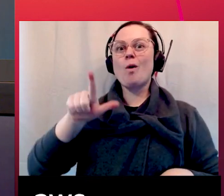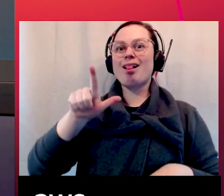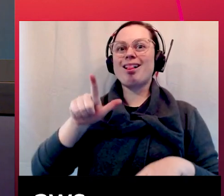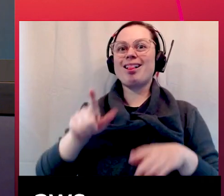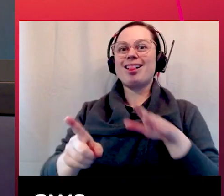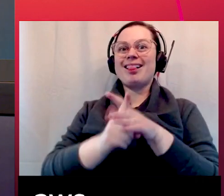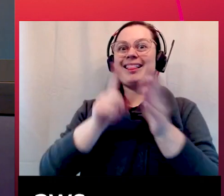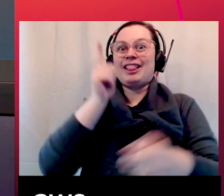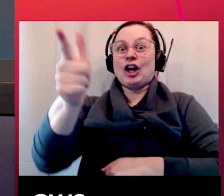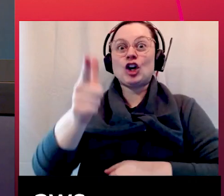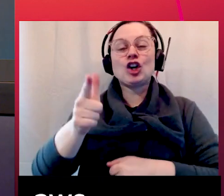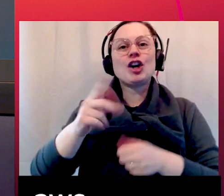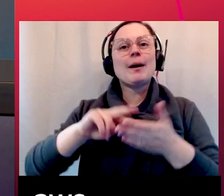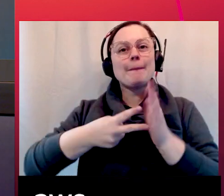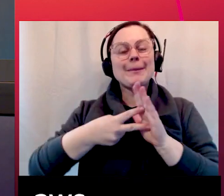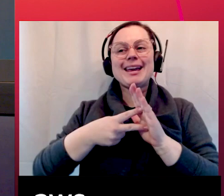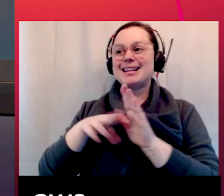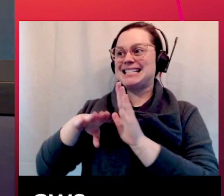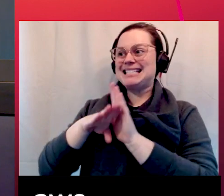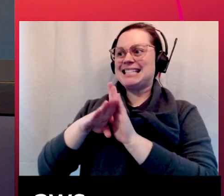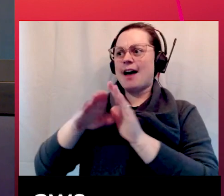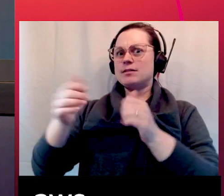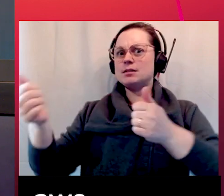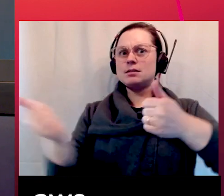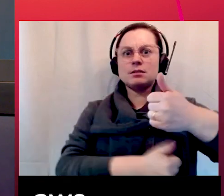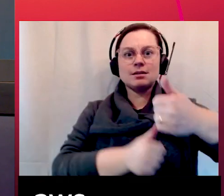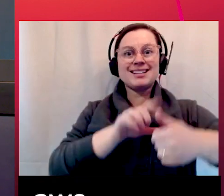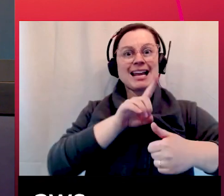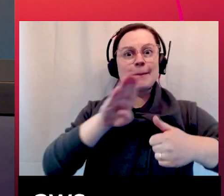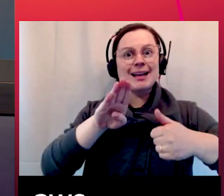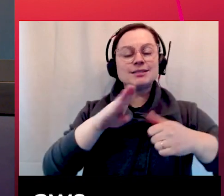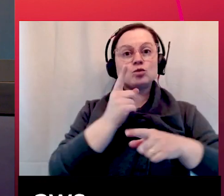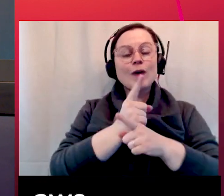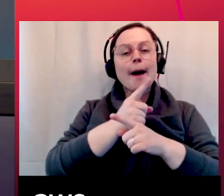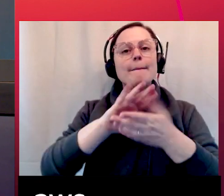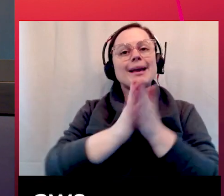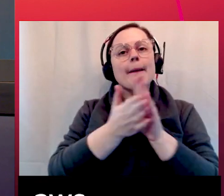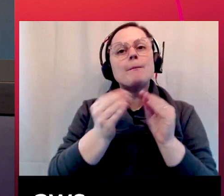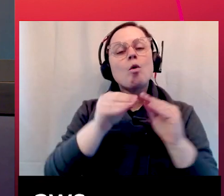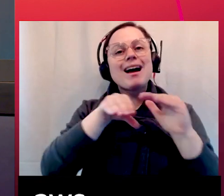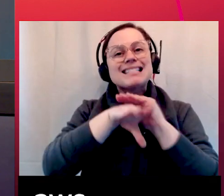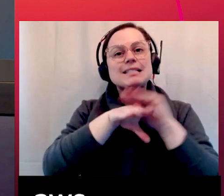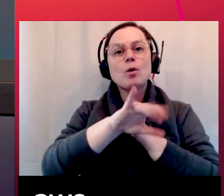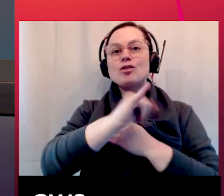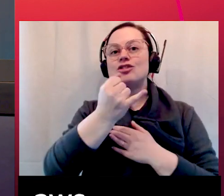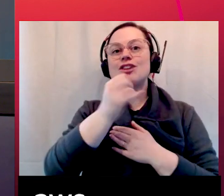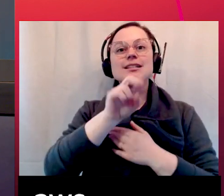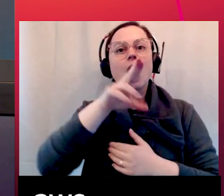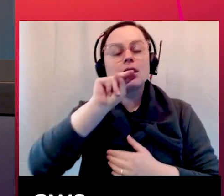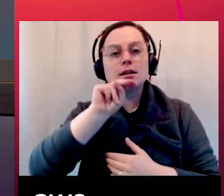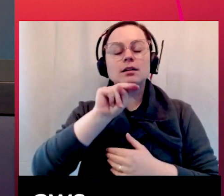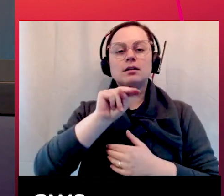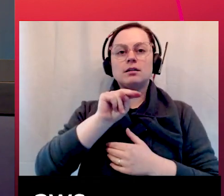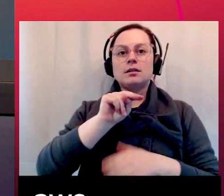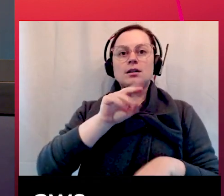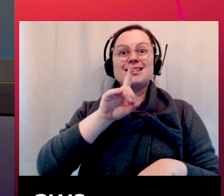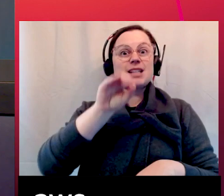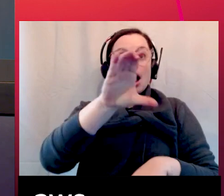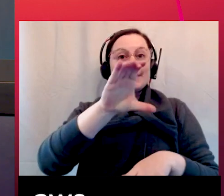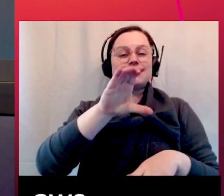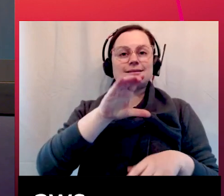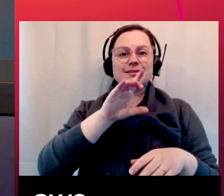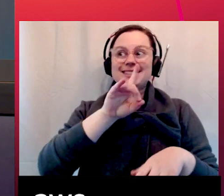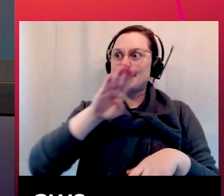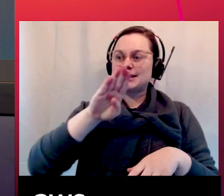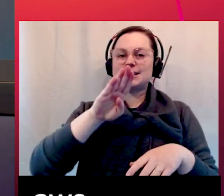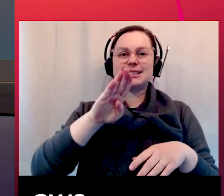the database tier, right? Because it made it more accessible, right? A lot of JSON document type databases came out, and it